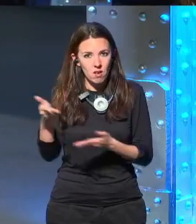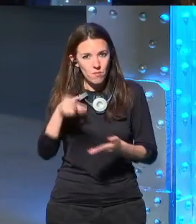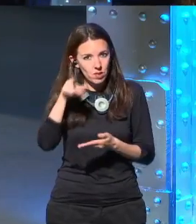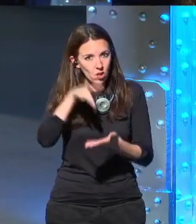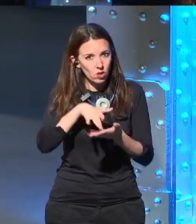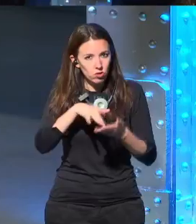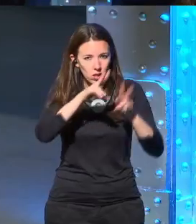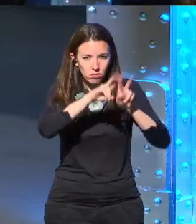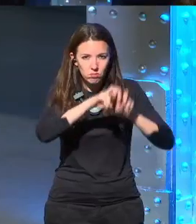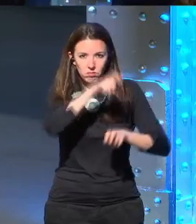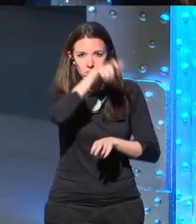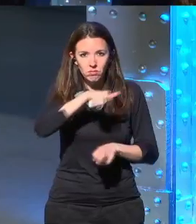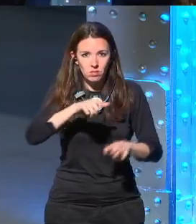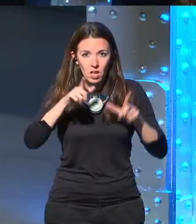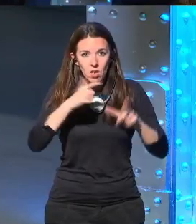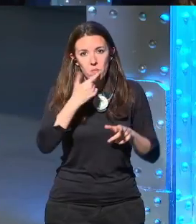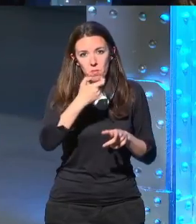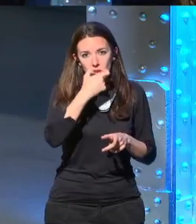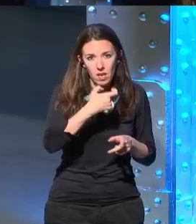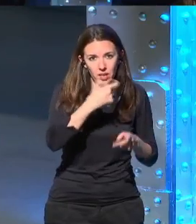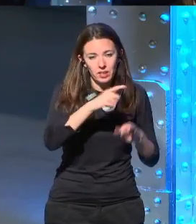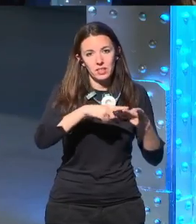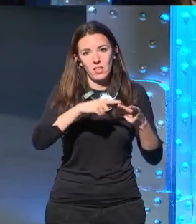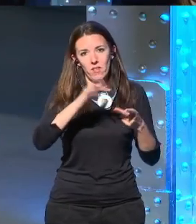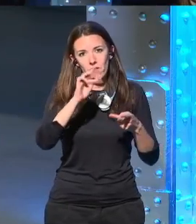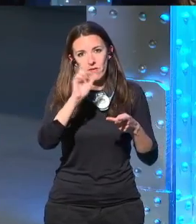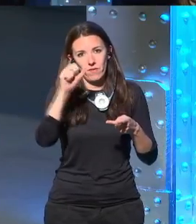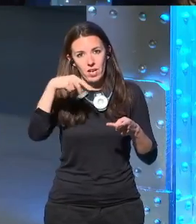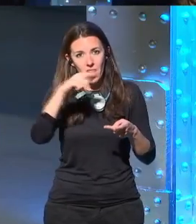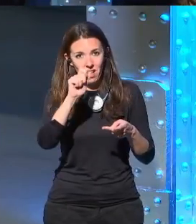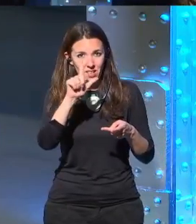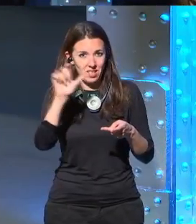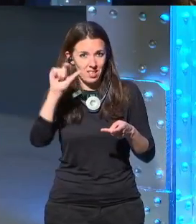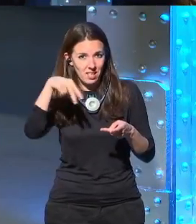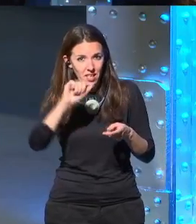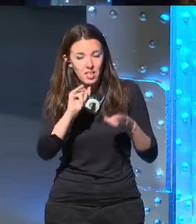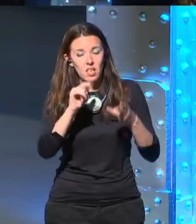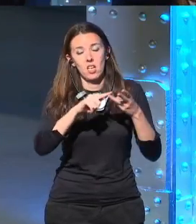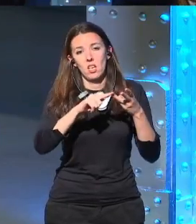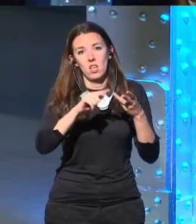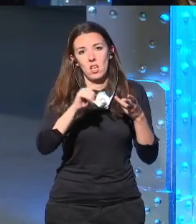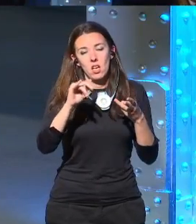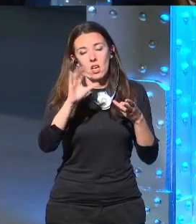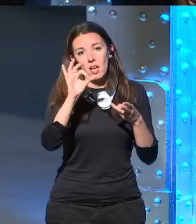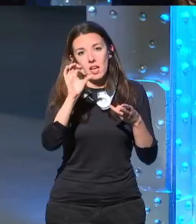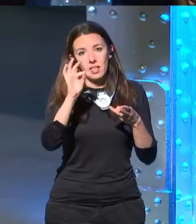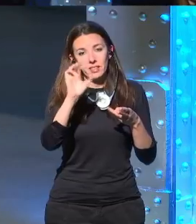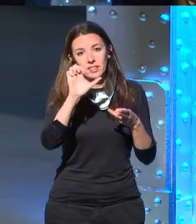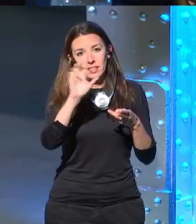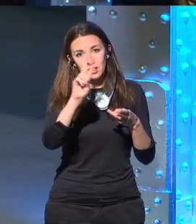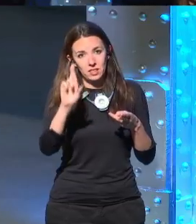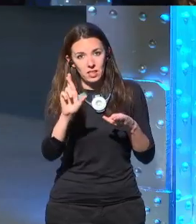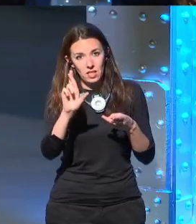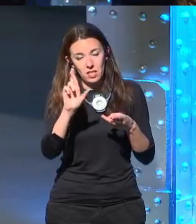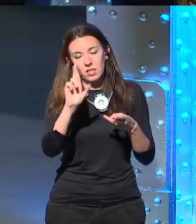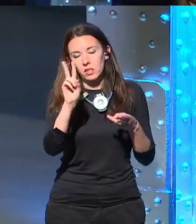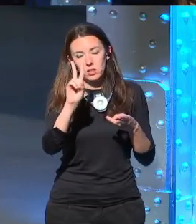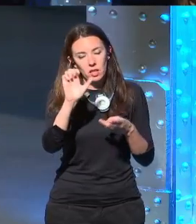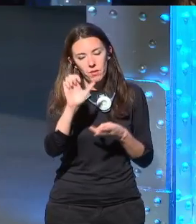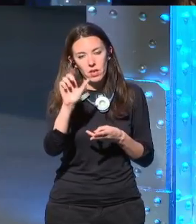choices, and our guest has drilled down into the lives of Benjamin Franklin, Einstein, Steve Jobs, and